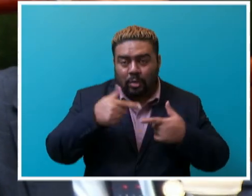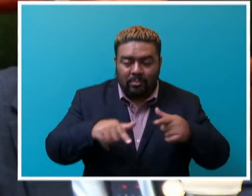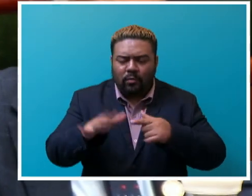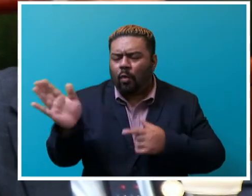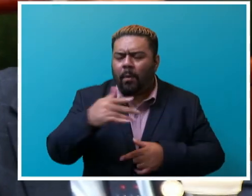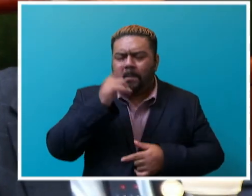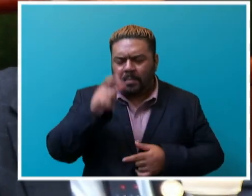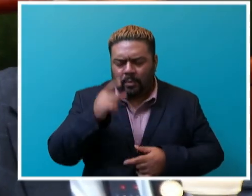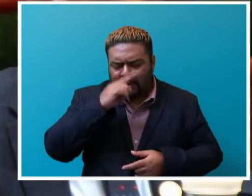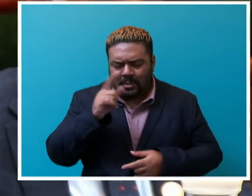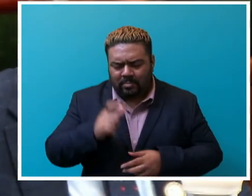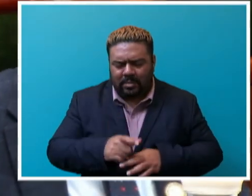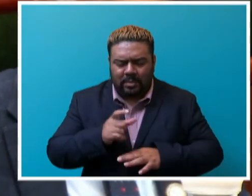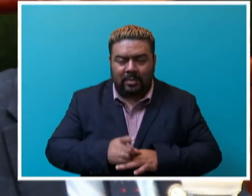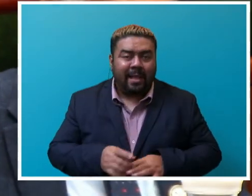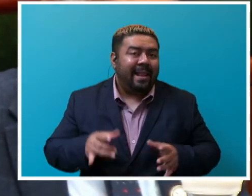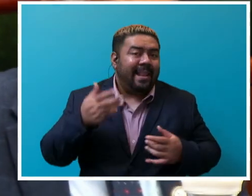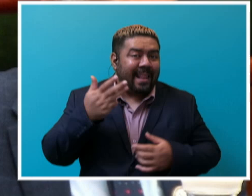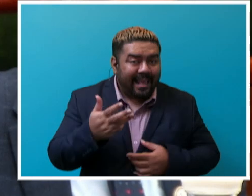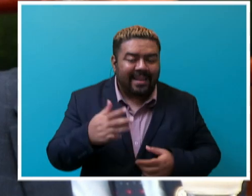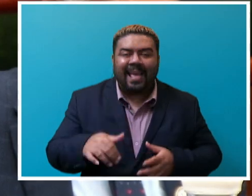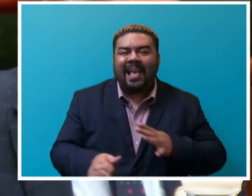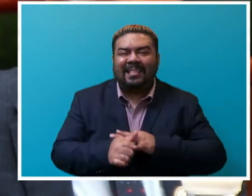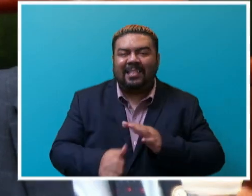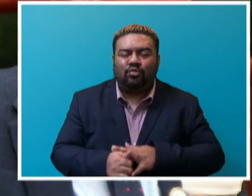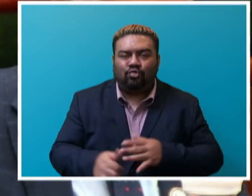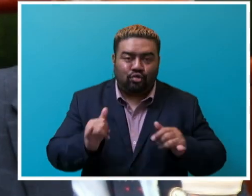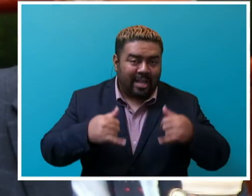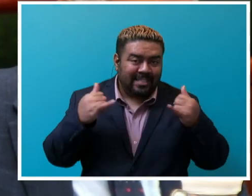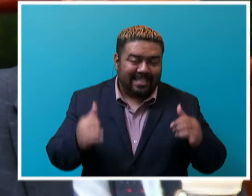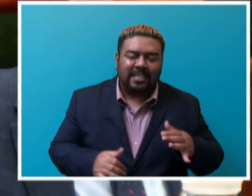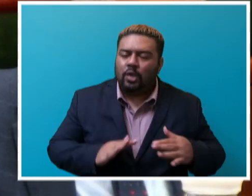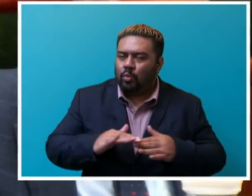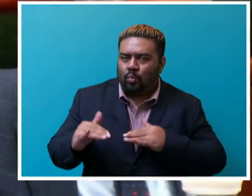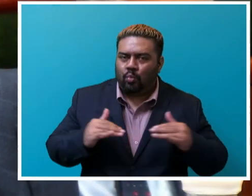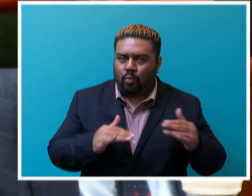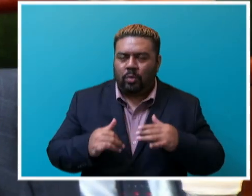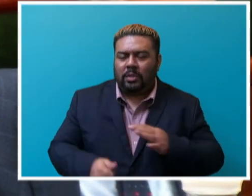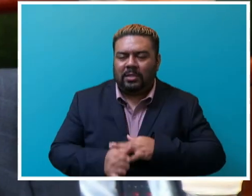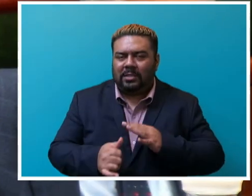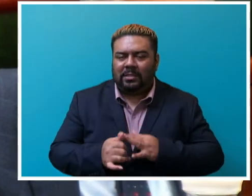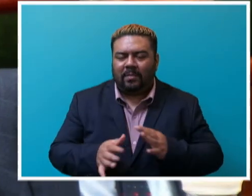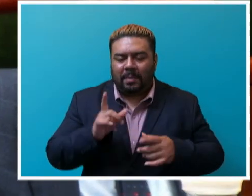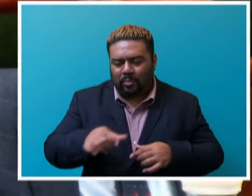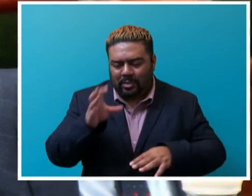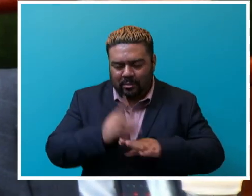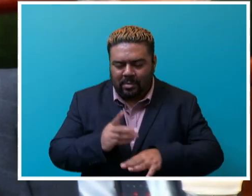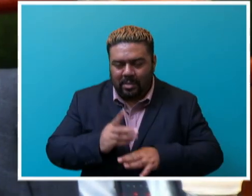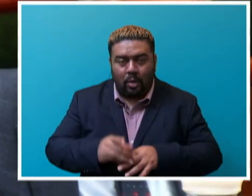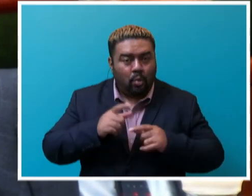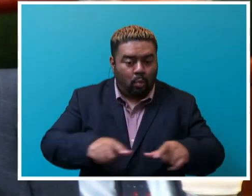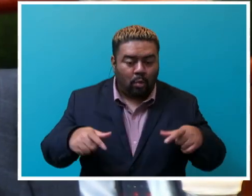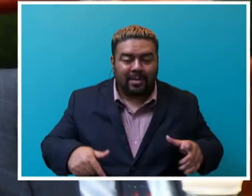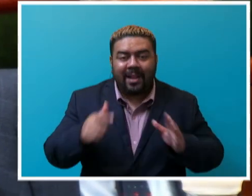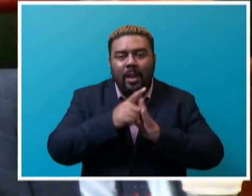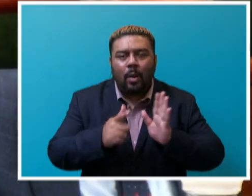with disabilities. 9 is access to justice, ensuring equal access to justice for persons with disabilities, including courts and law